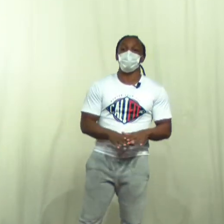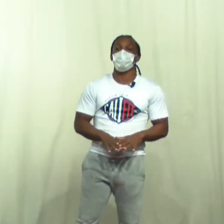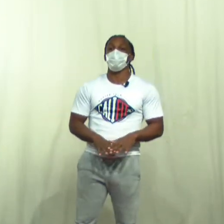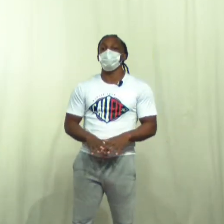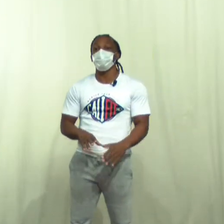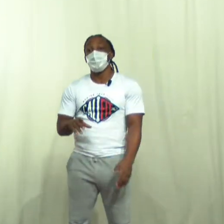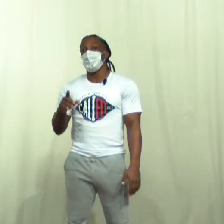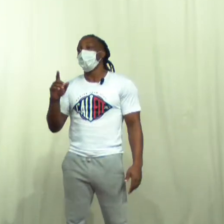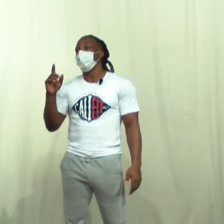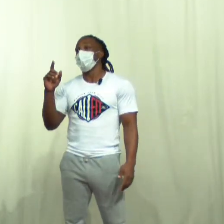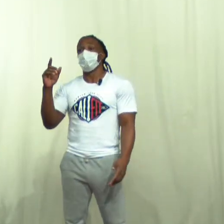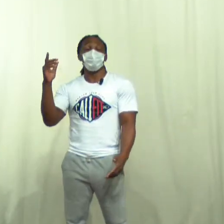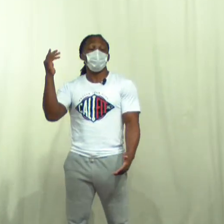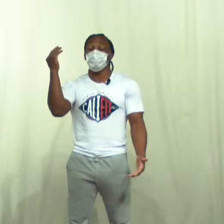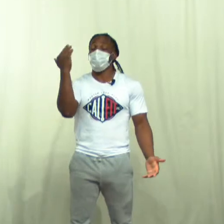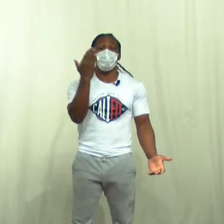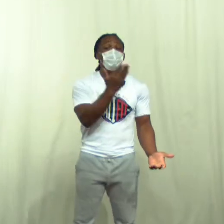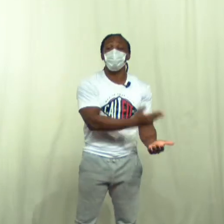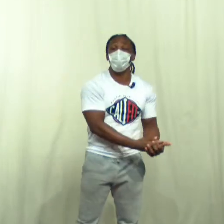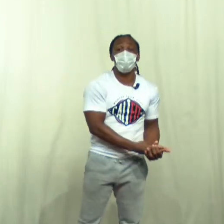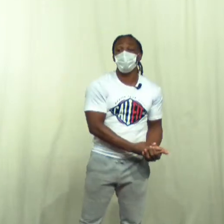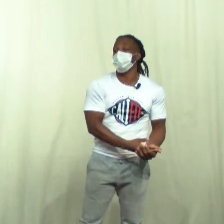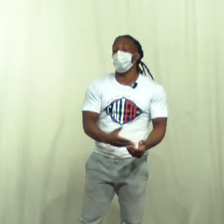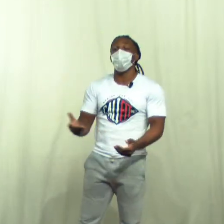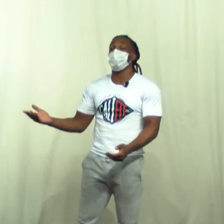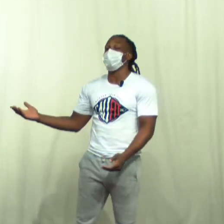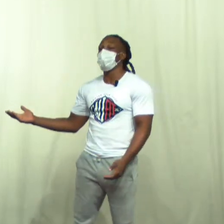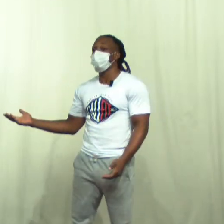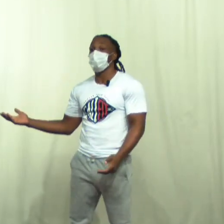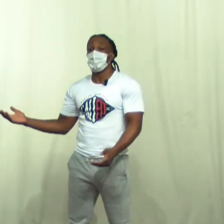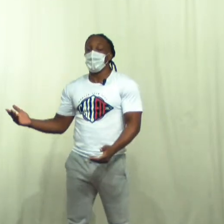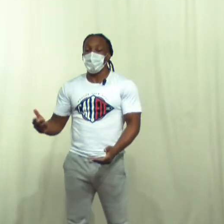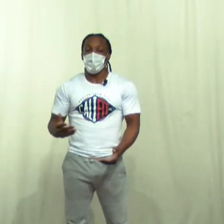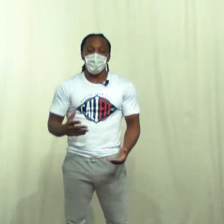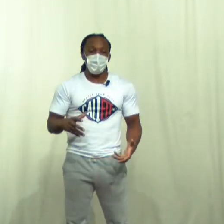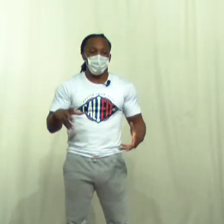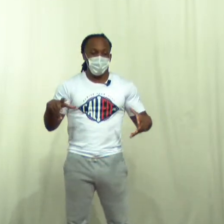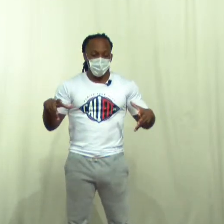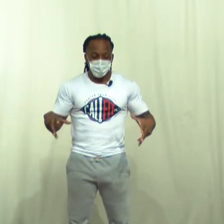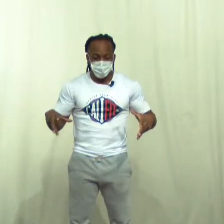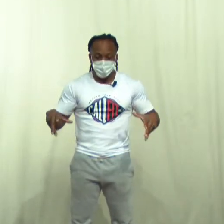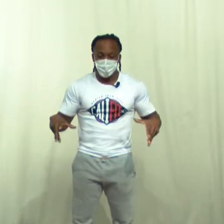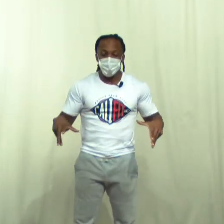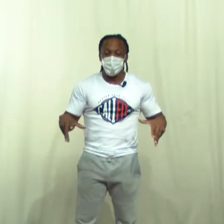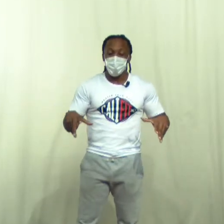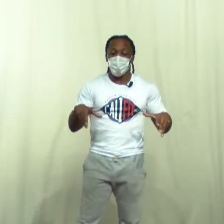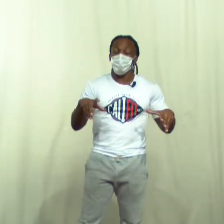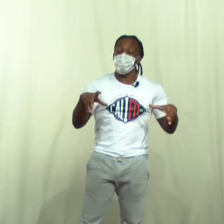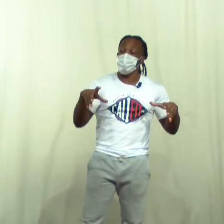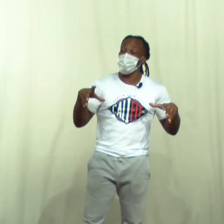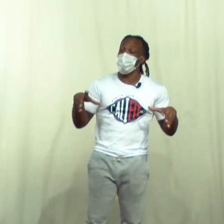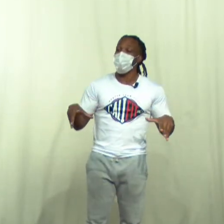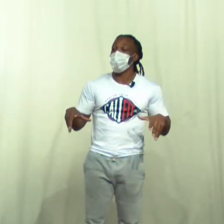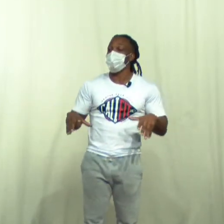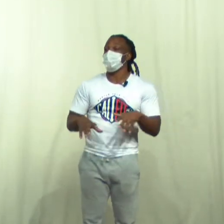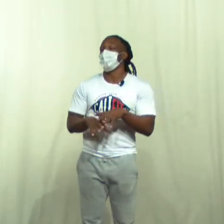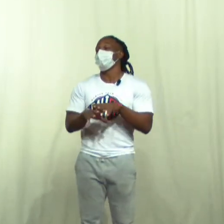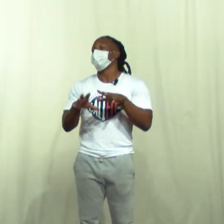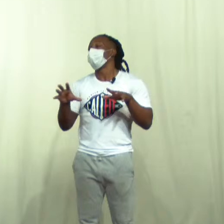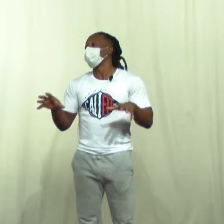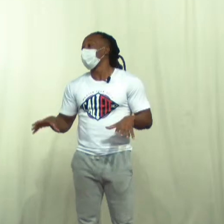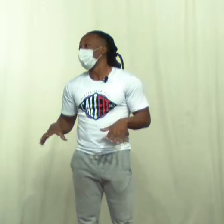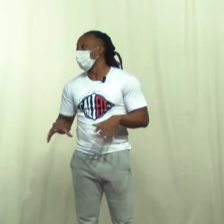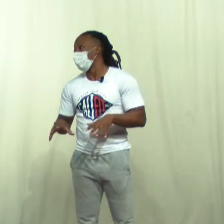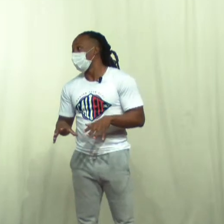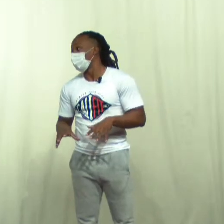simple exercise that you can do. You can be young as 4, you can be old as 80. This will just generally help you with your balance